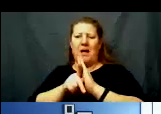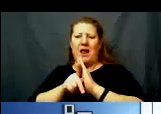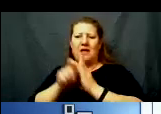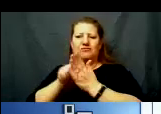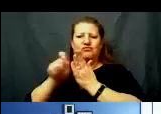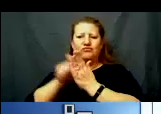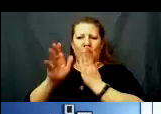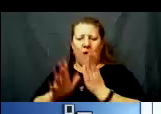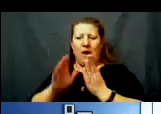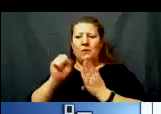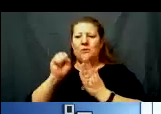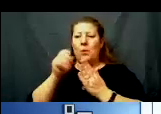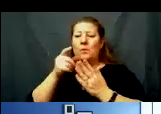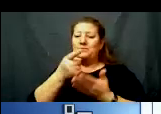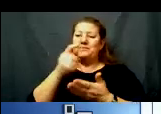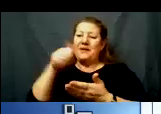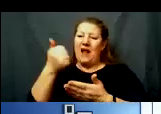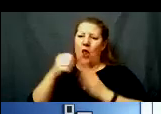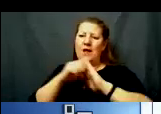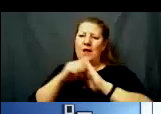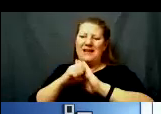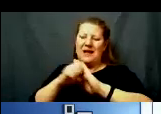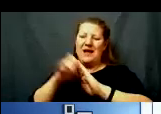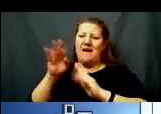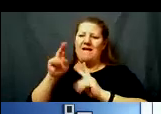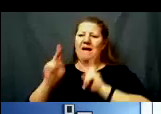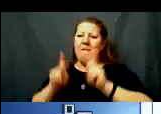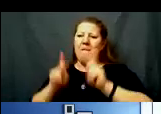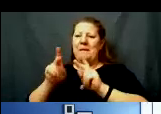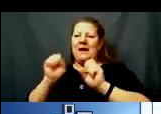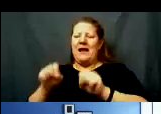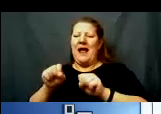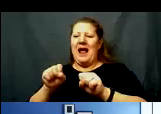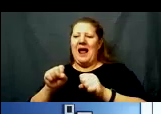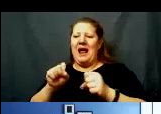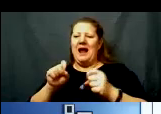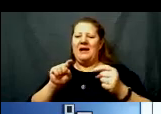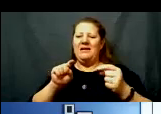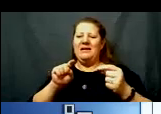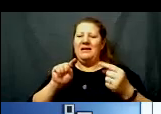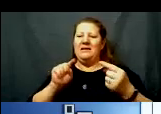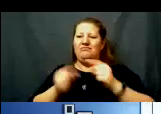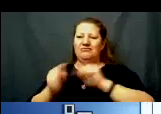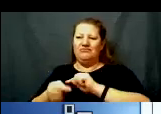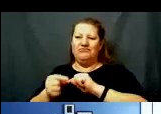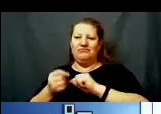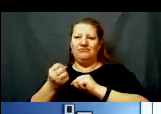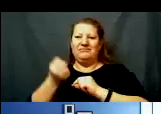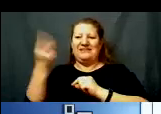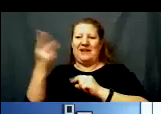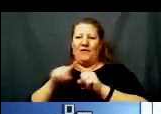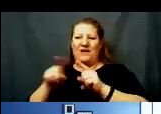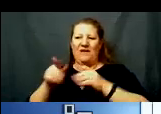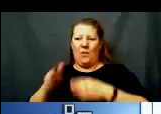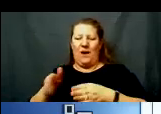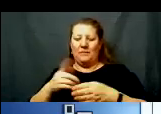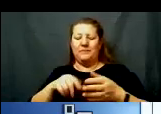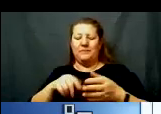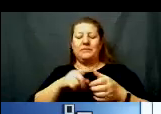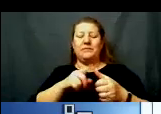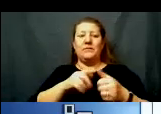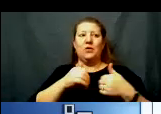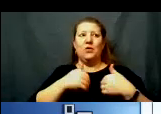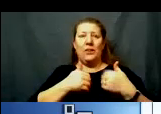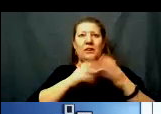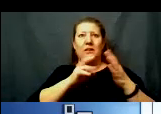So this is an example of how people can be multiply disadvantaged. Okay, so we've talked about youth, age. Let's